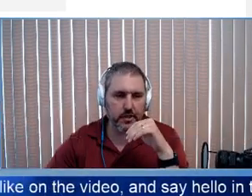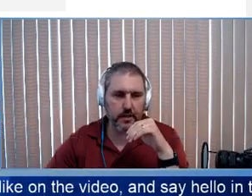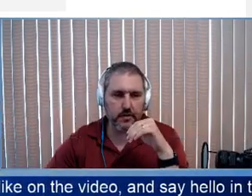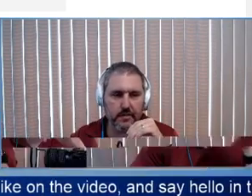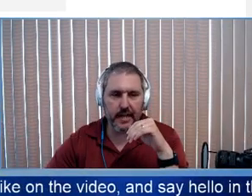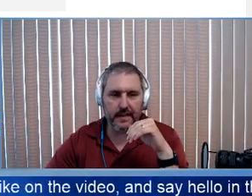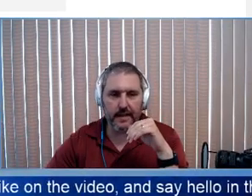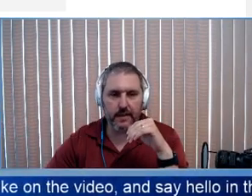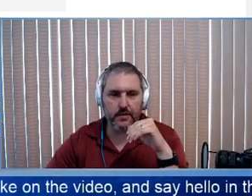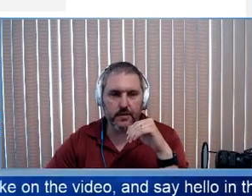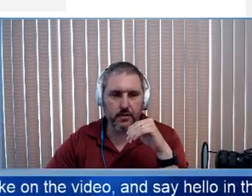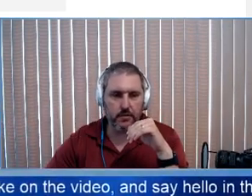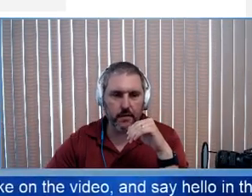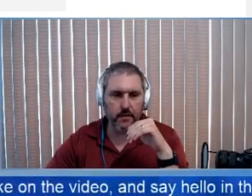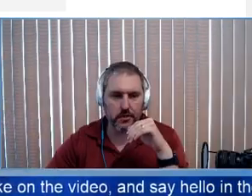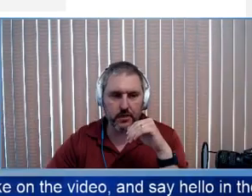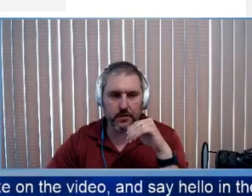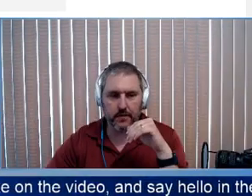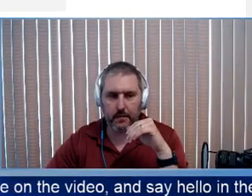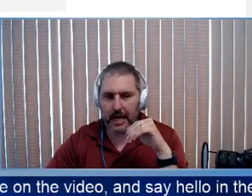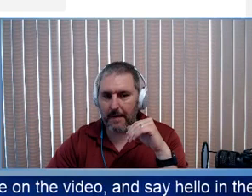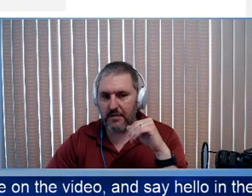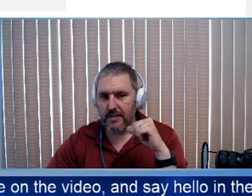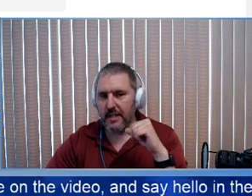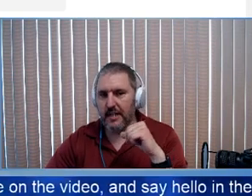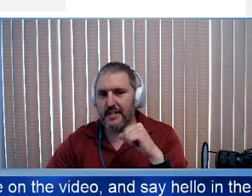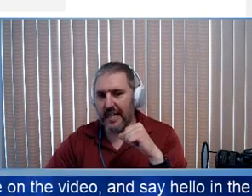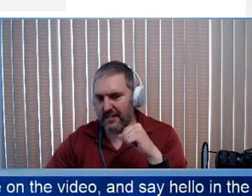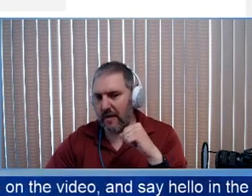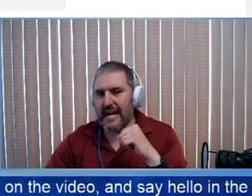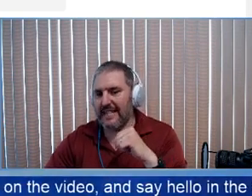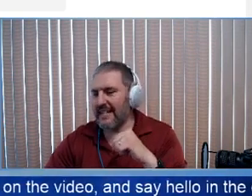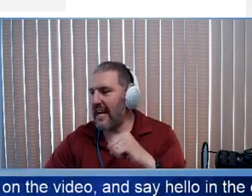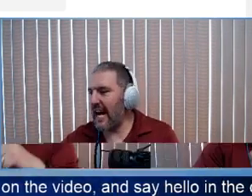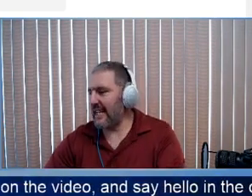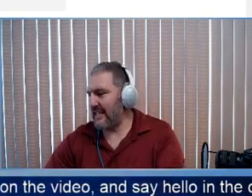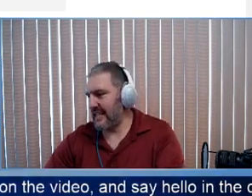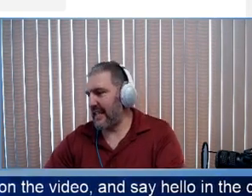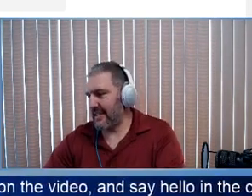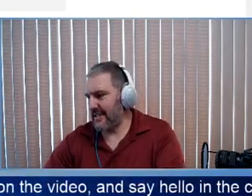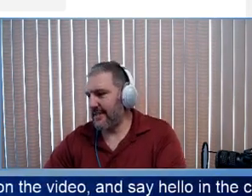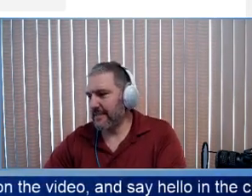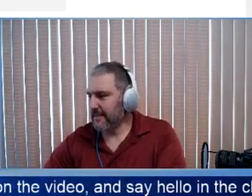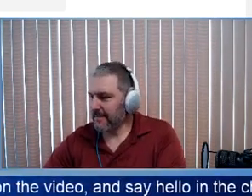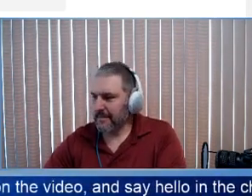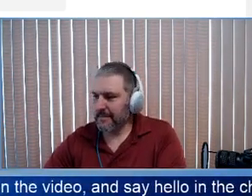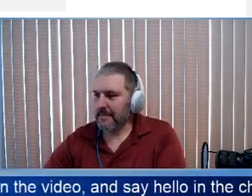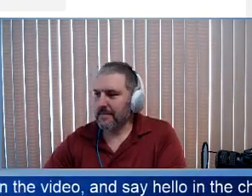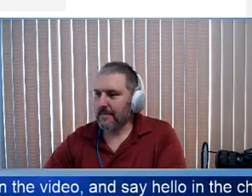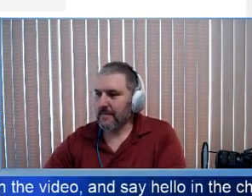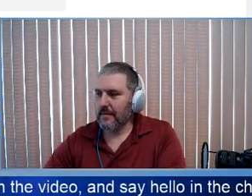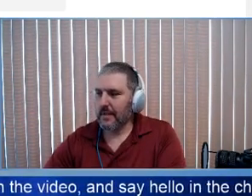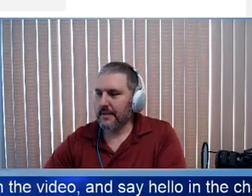plywood for shields, anything else useful for shielding from cops, tennis rackets and hockey sticks.